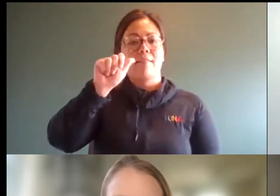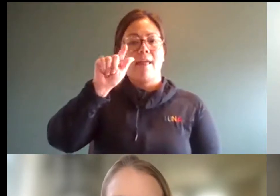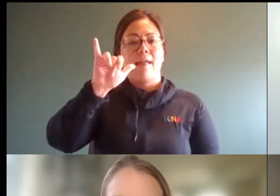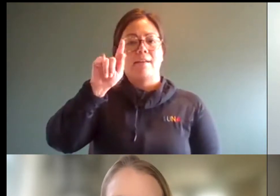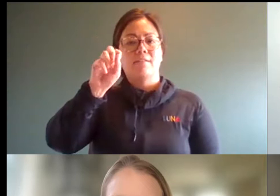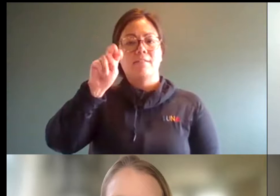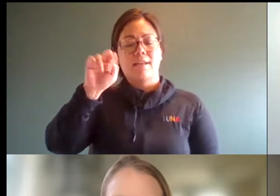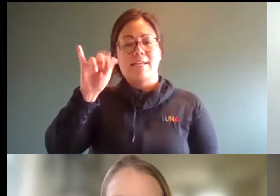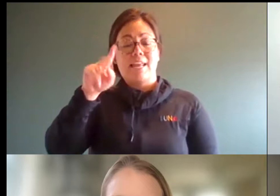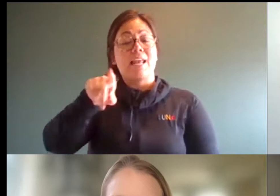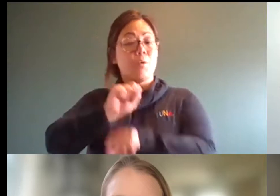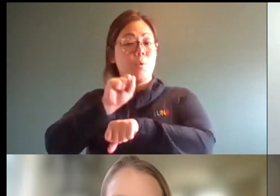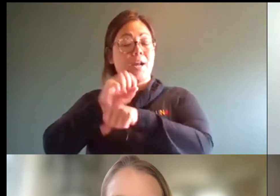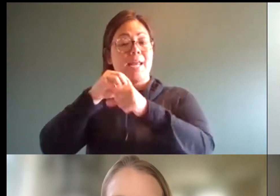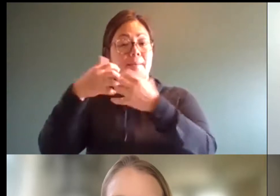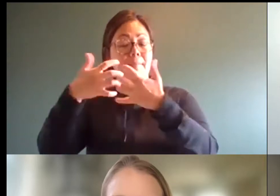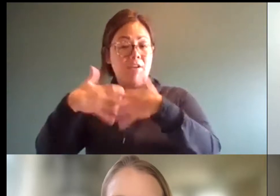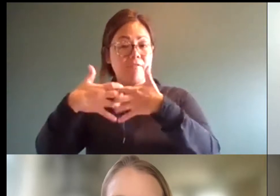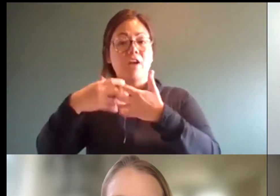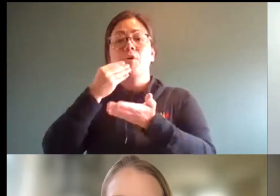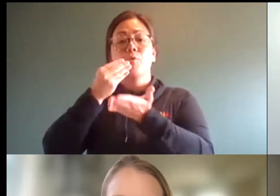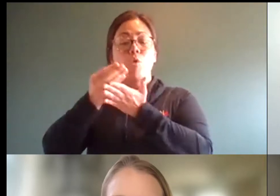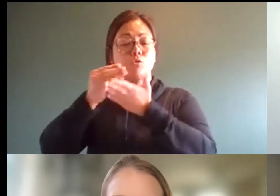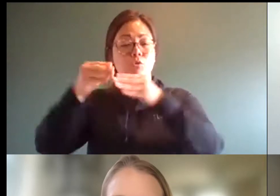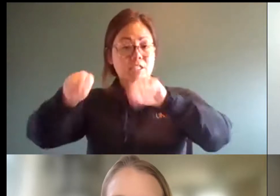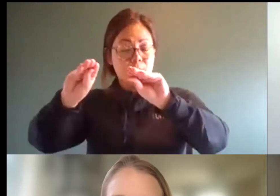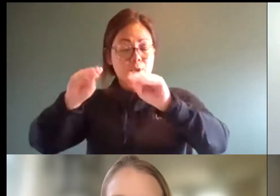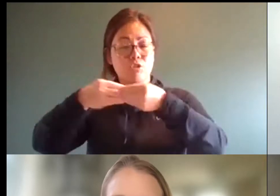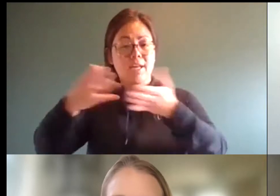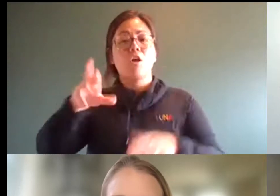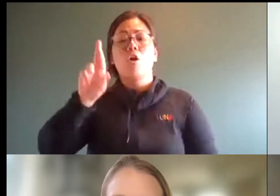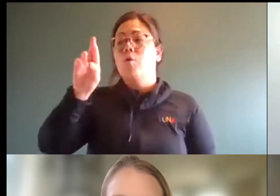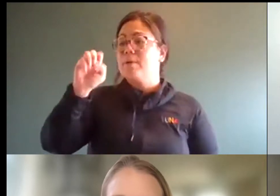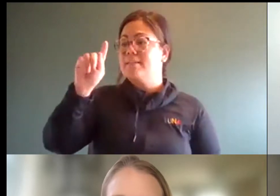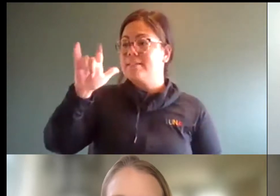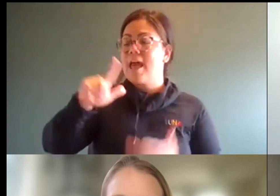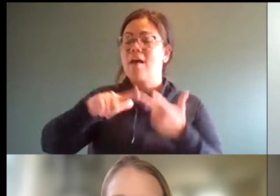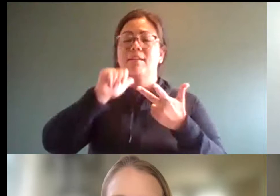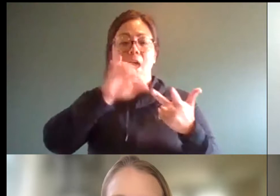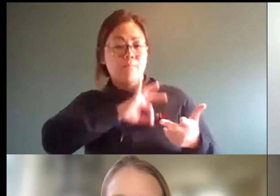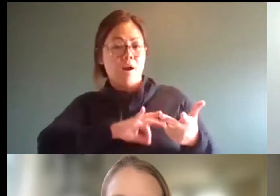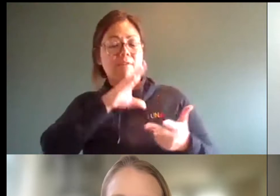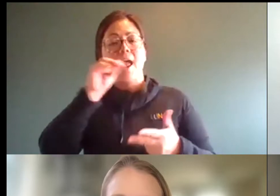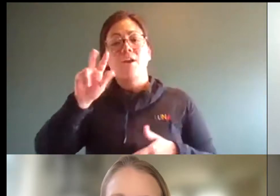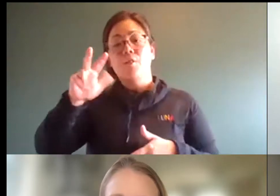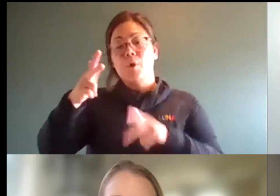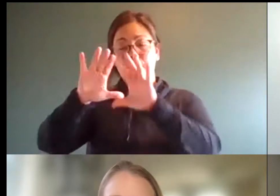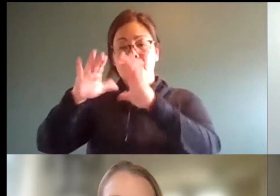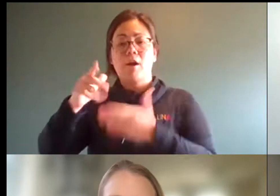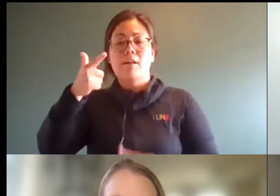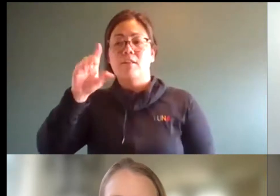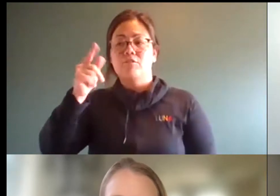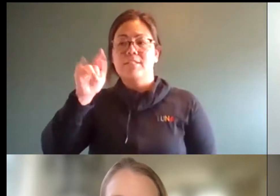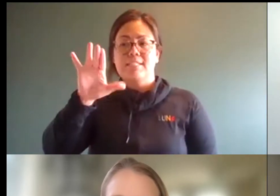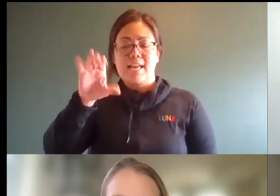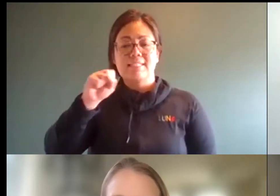in manufacturing, grocery distribution, retail, the nonprofit sector, and third-party logistics. And he